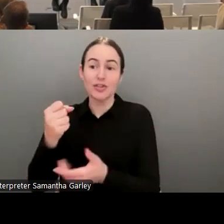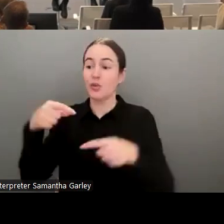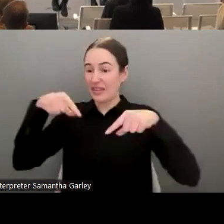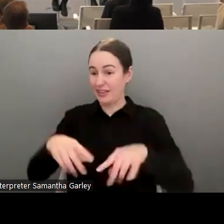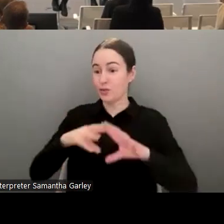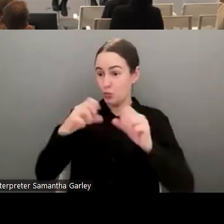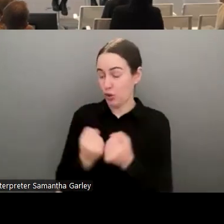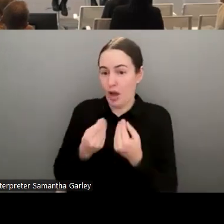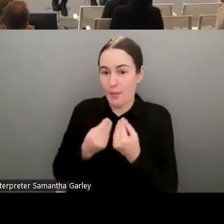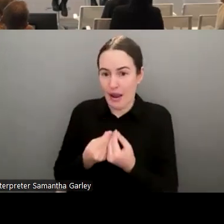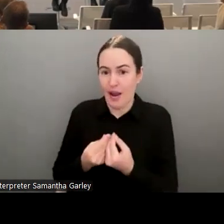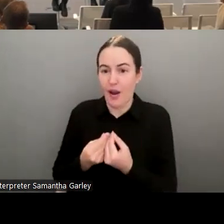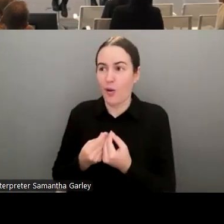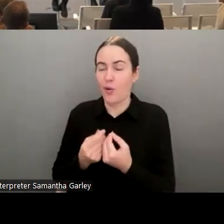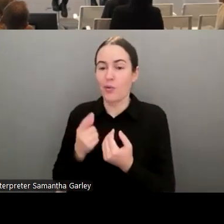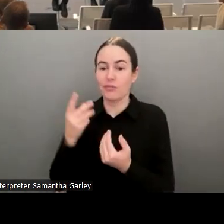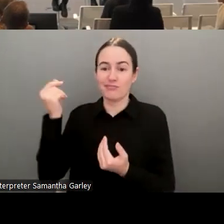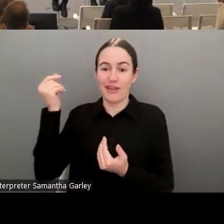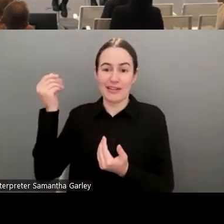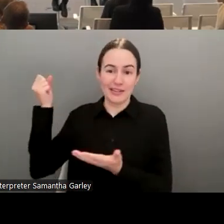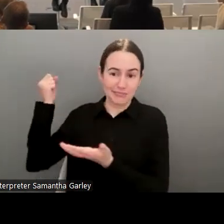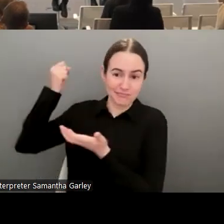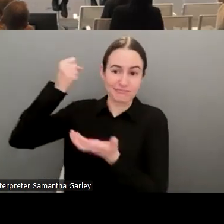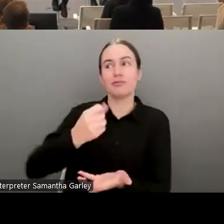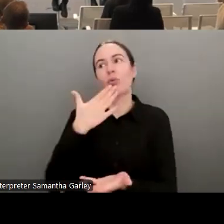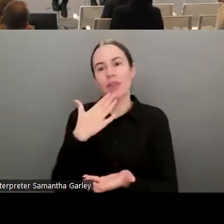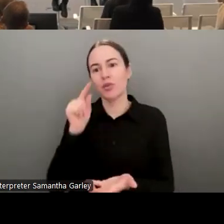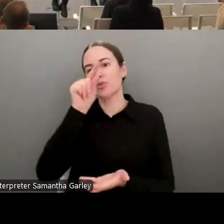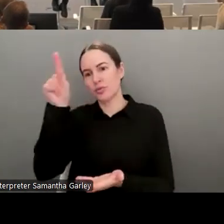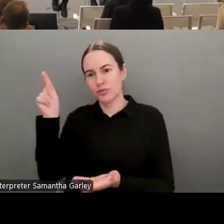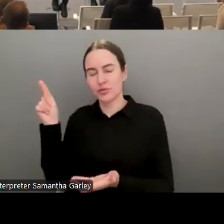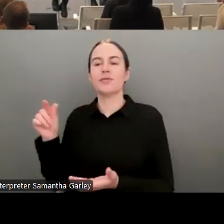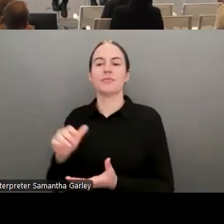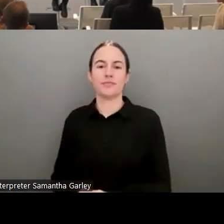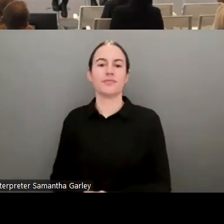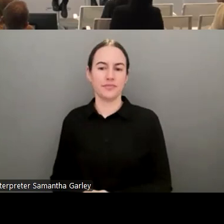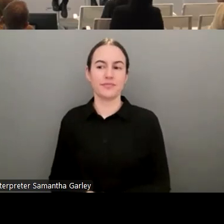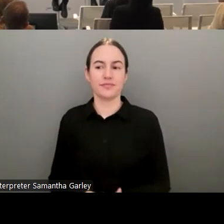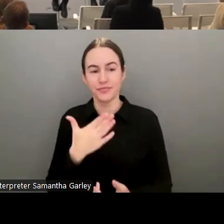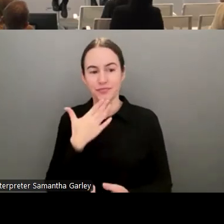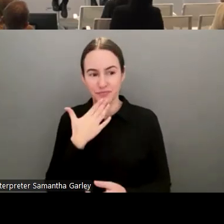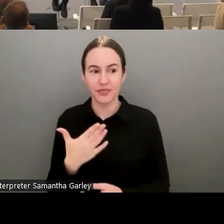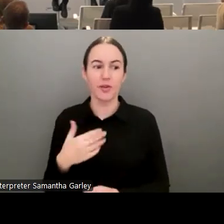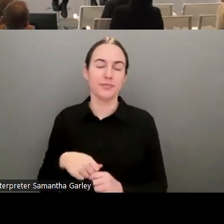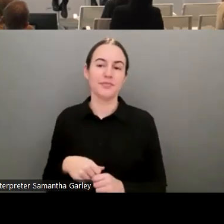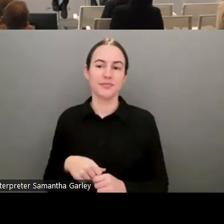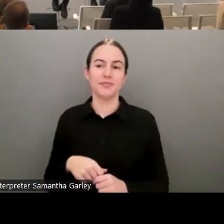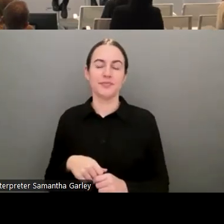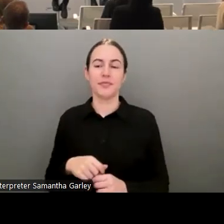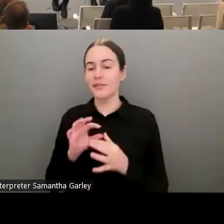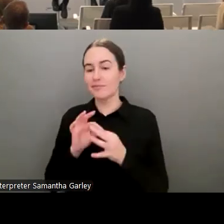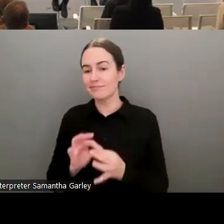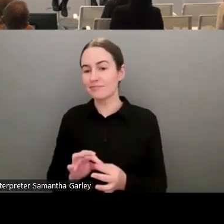this is that we have sponsorship. So thank you to all our sponsors and also our co-hosts to making sure that happens. And also when it comes